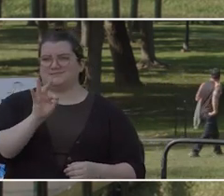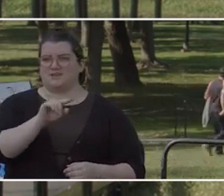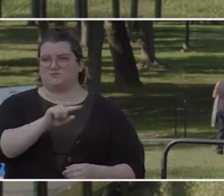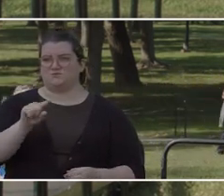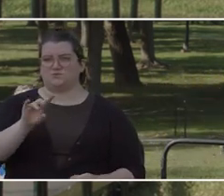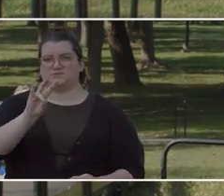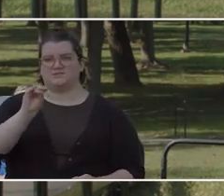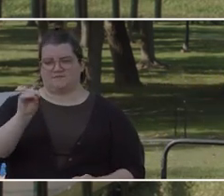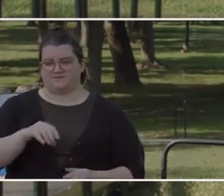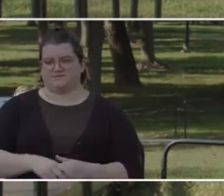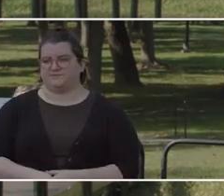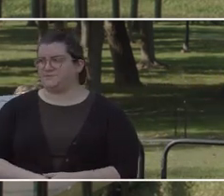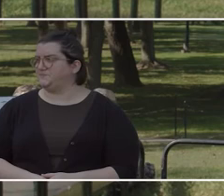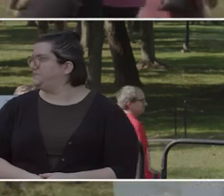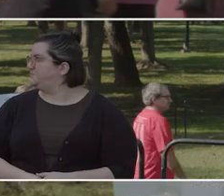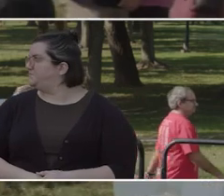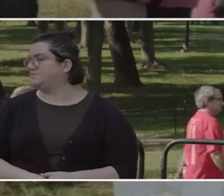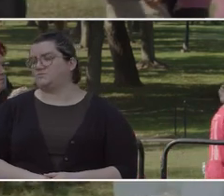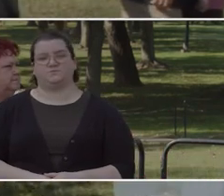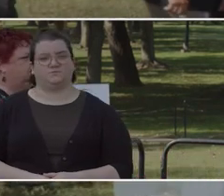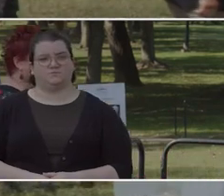1969 to